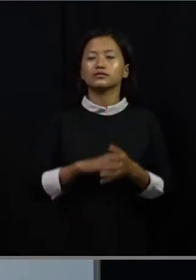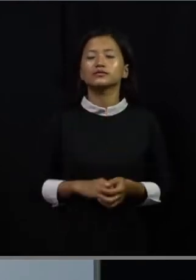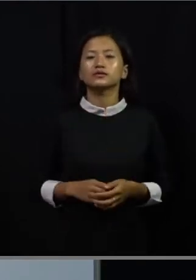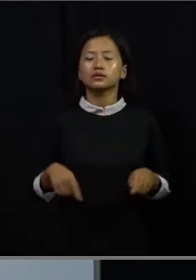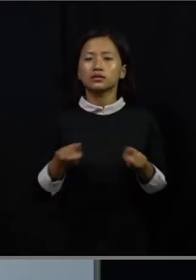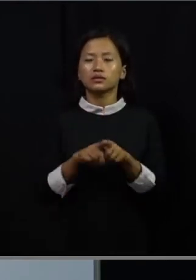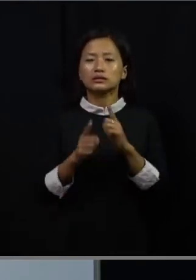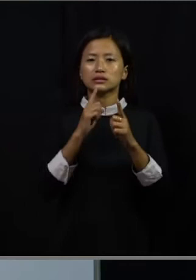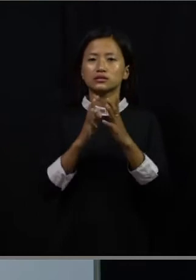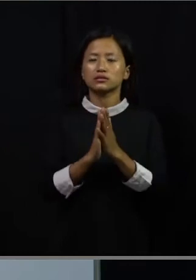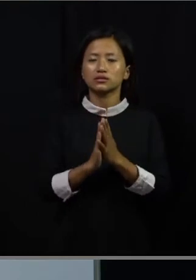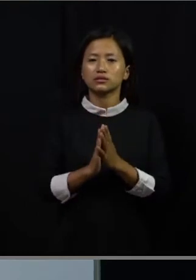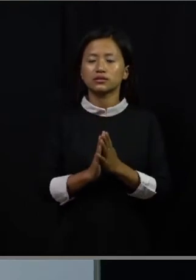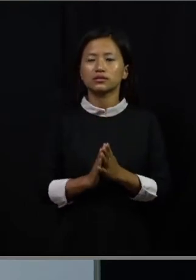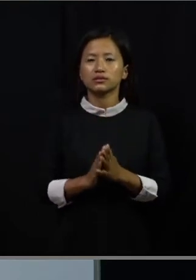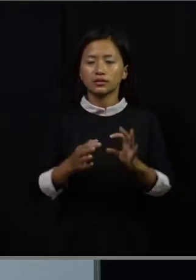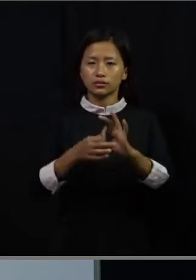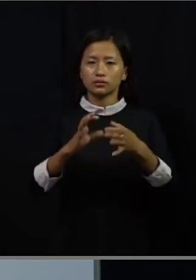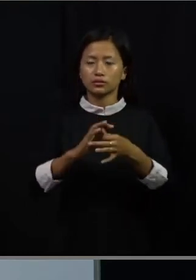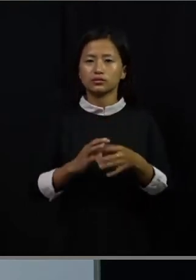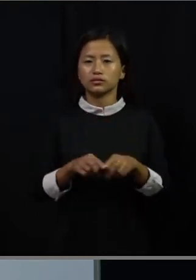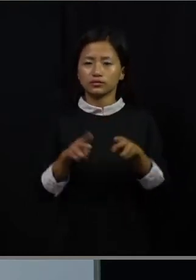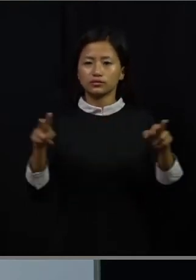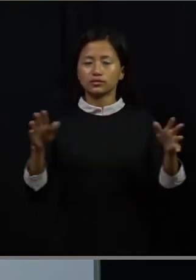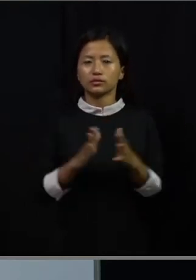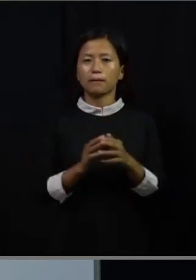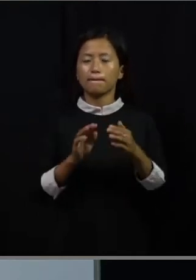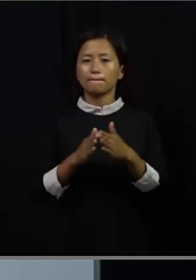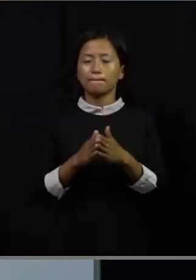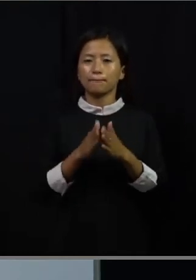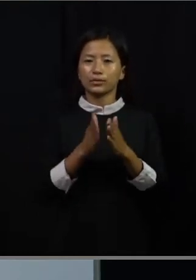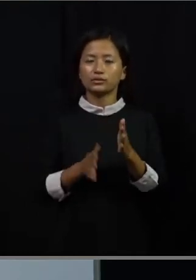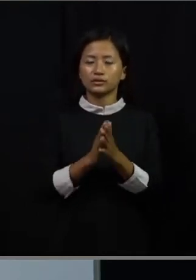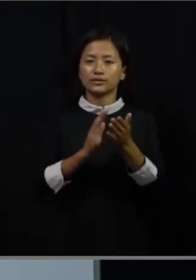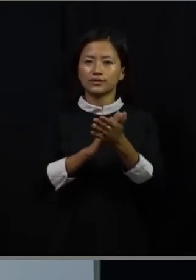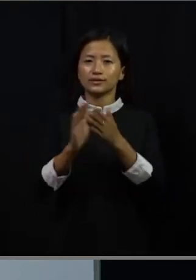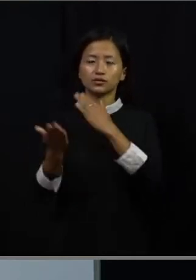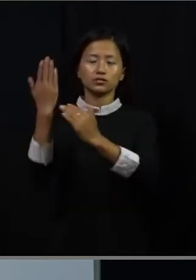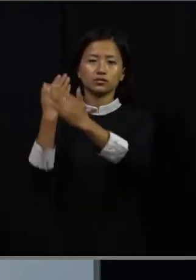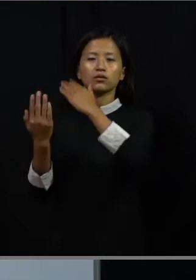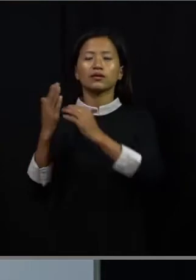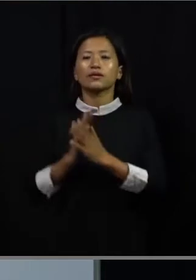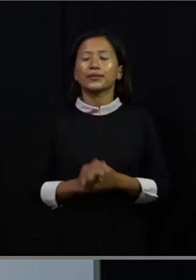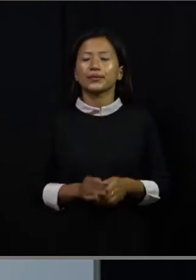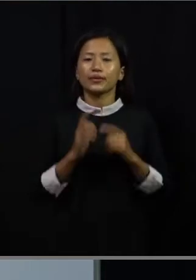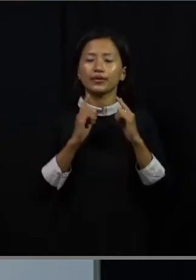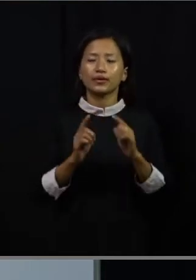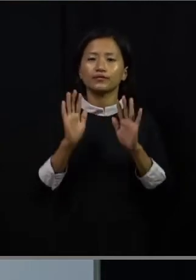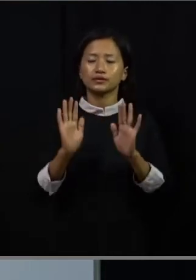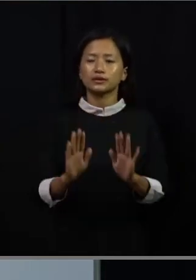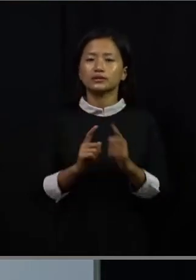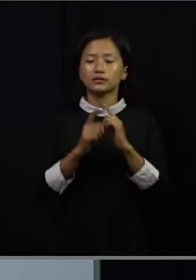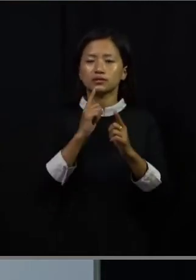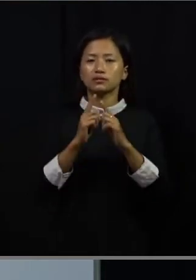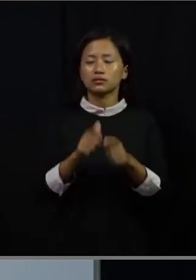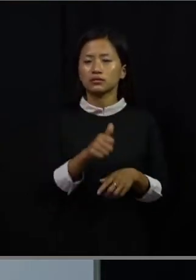about sociology, its relationship and differences between history, and also we have discussed